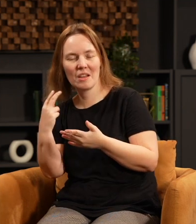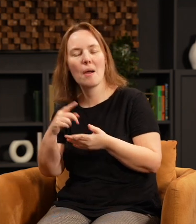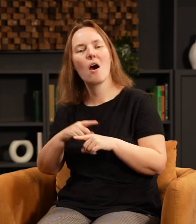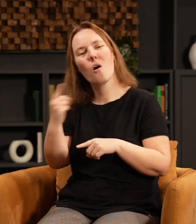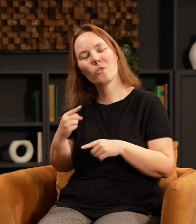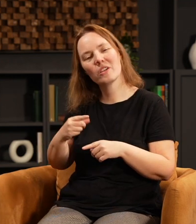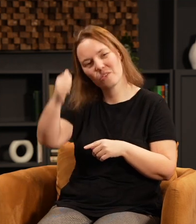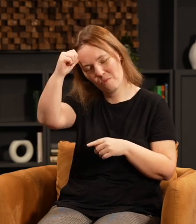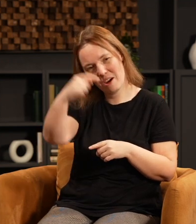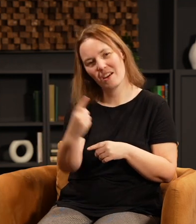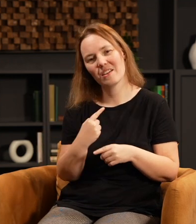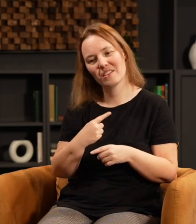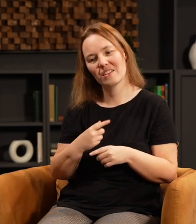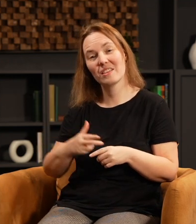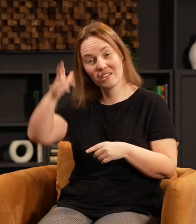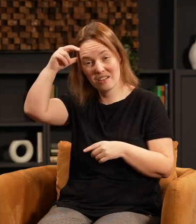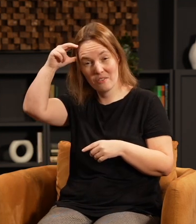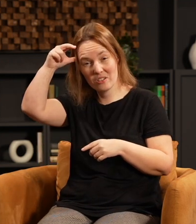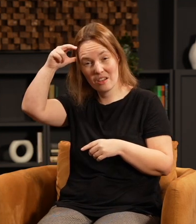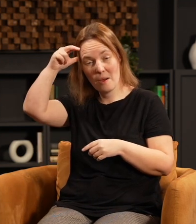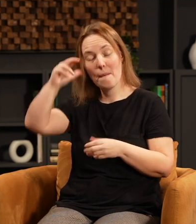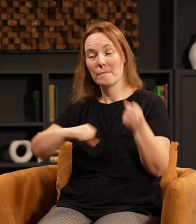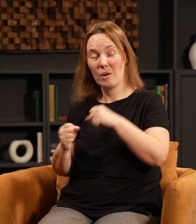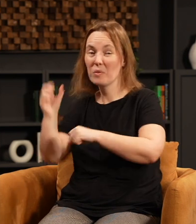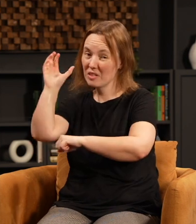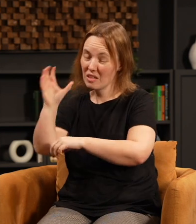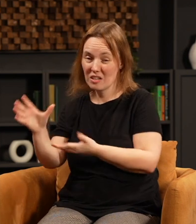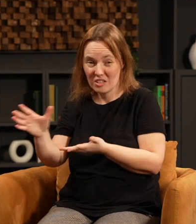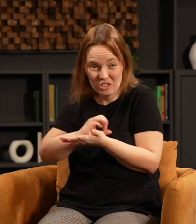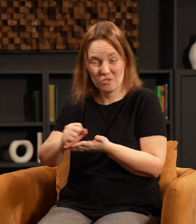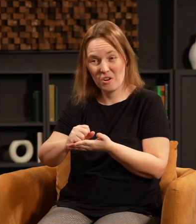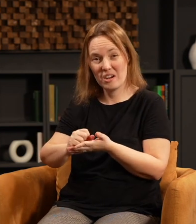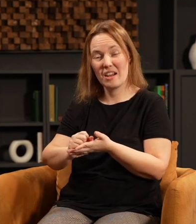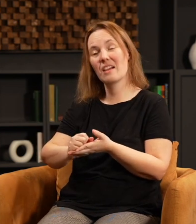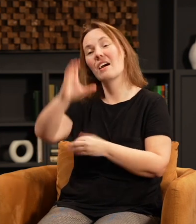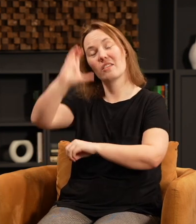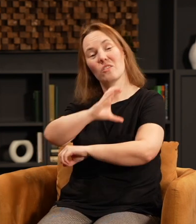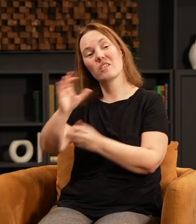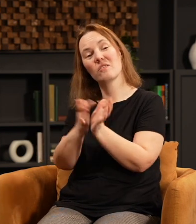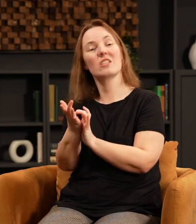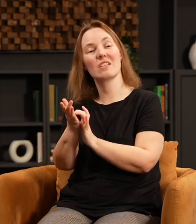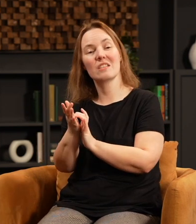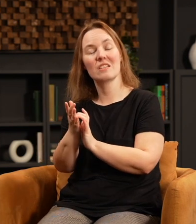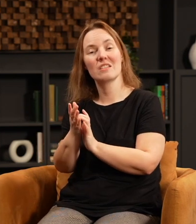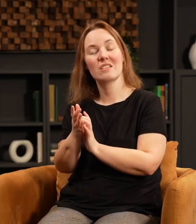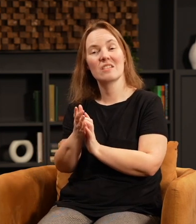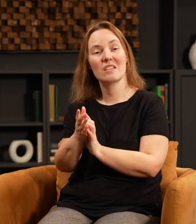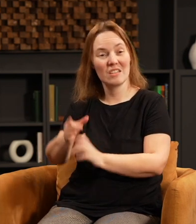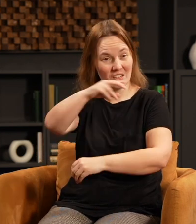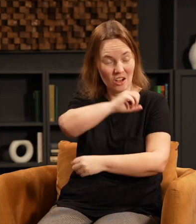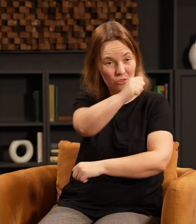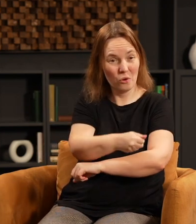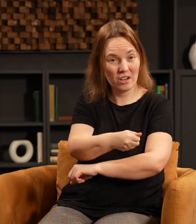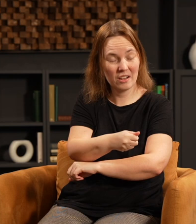although the devil's power was destroyed at the cross of Jesus Christ, in terms of any authority that he had over people, or